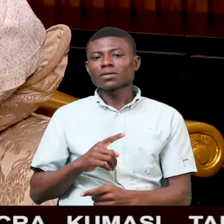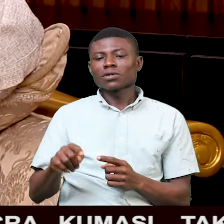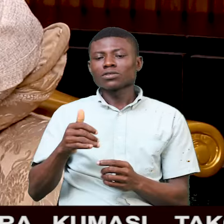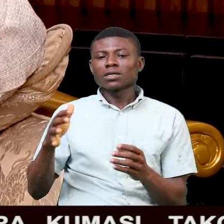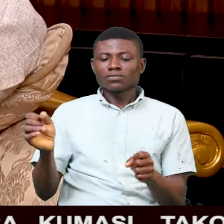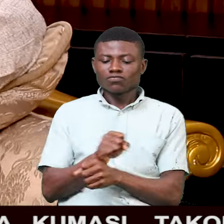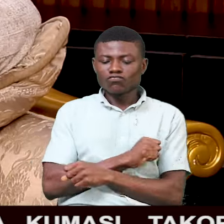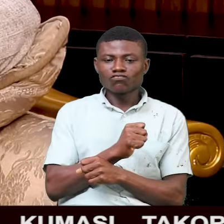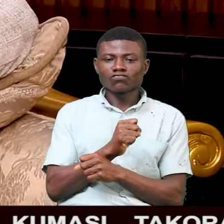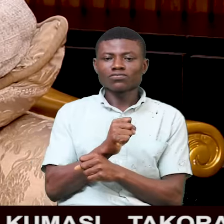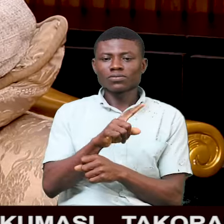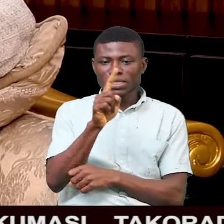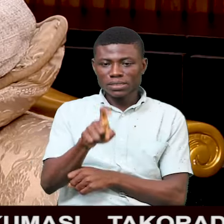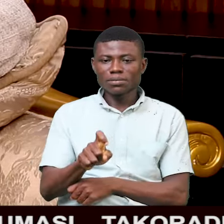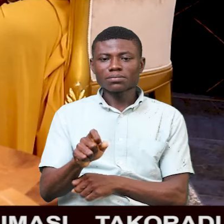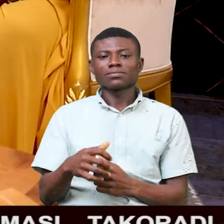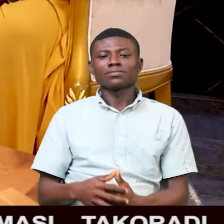Nothing could name one such animal.